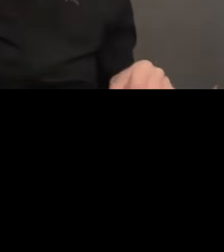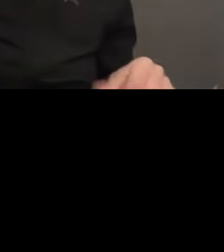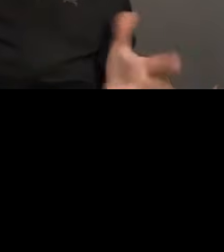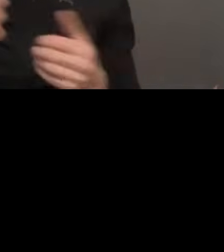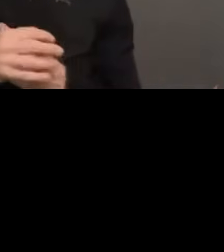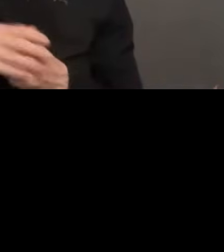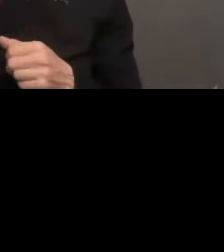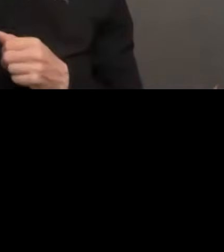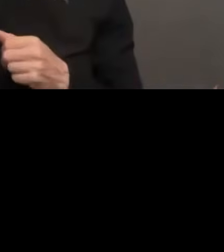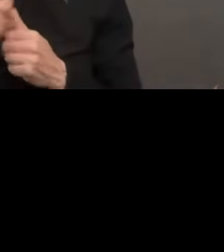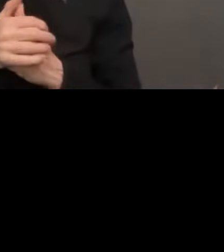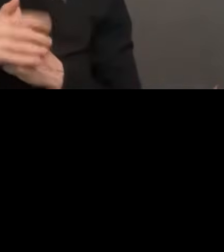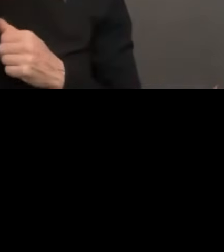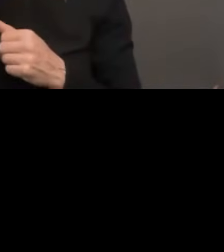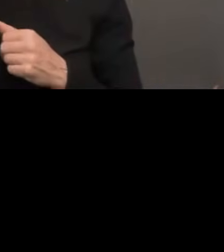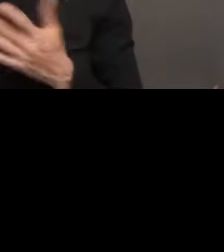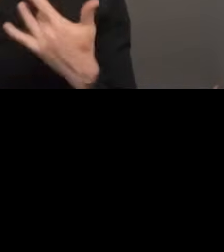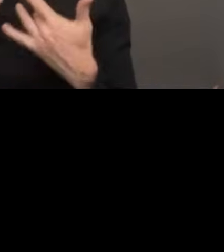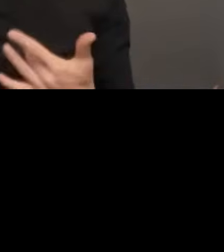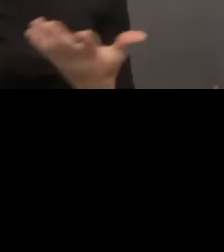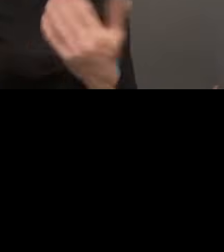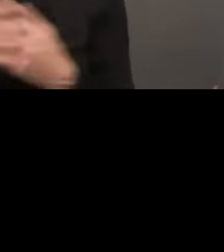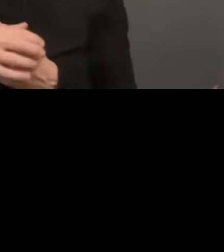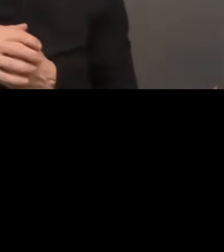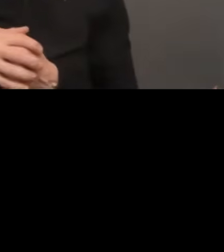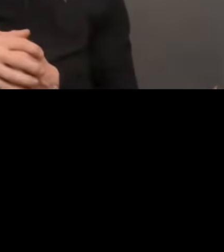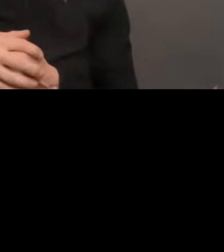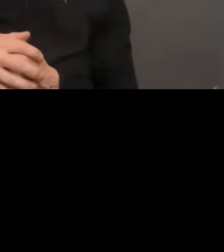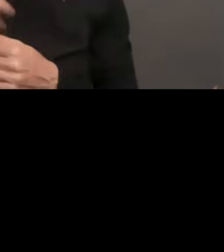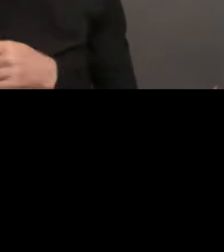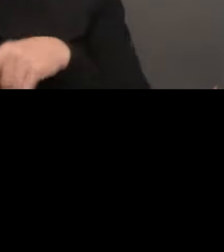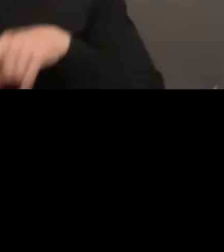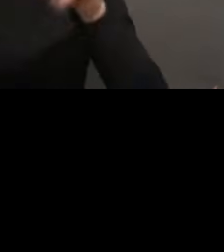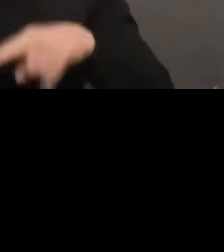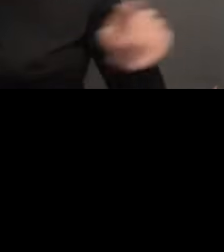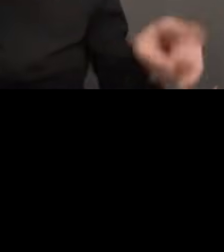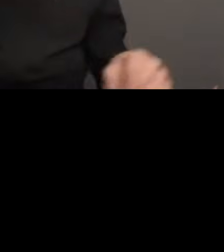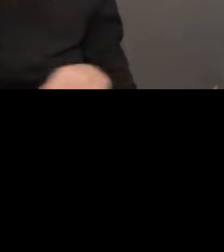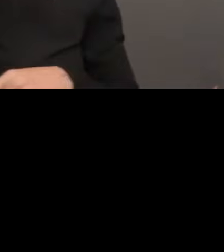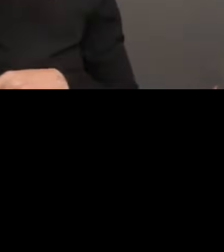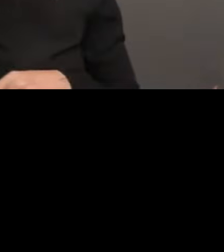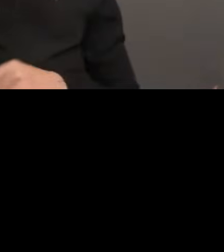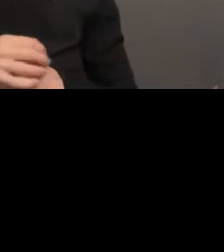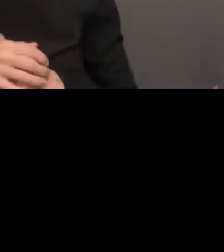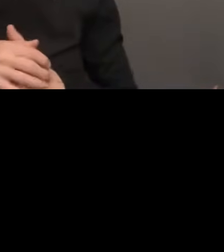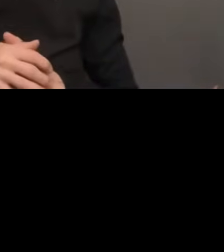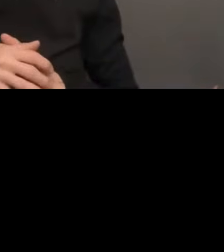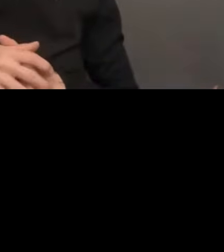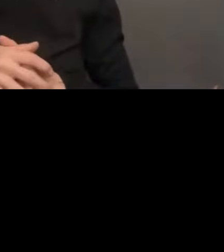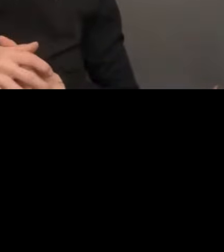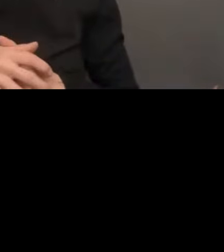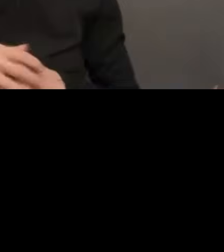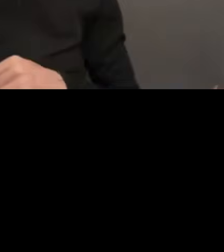yeah, I think this is fairly typical. The variety in the assemblage is pretty interesting, and I'm told that this may be